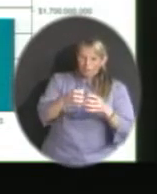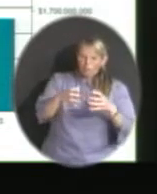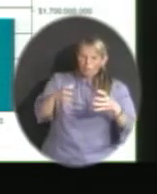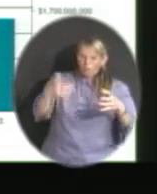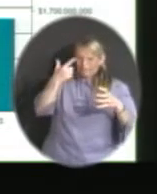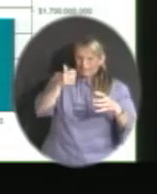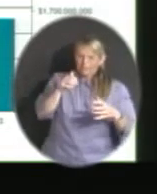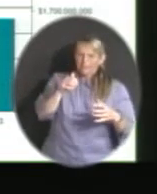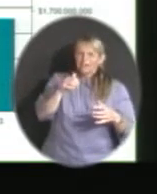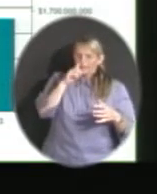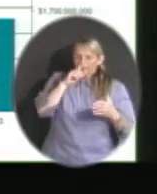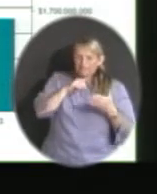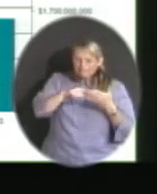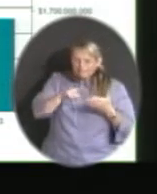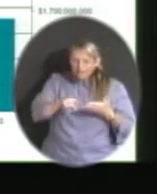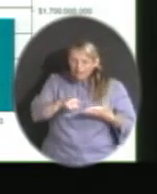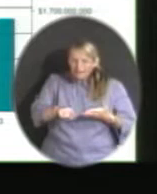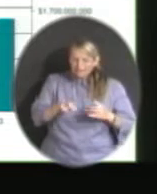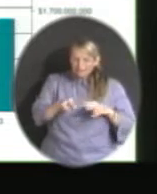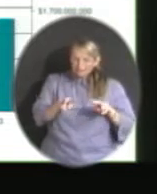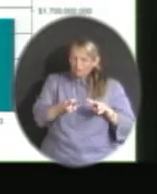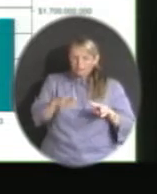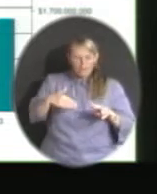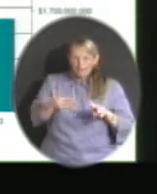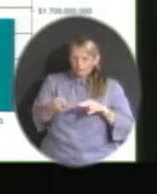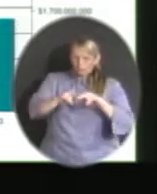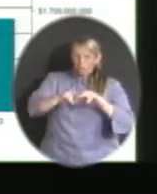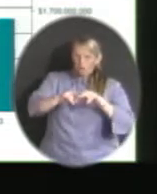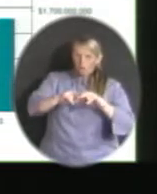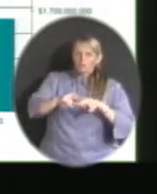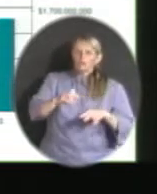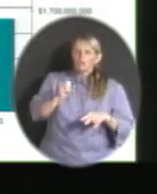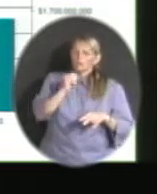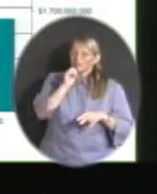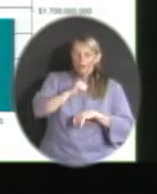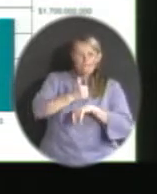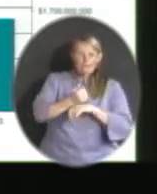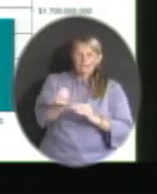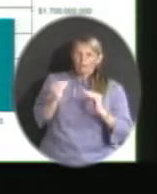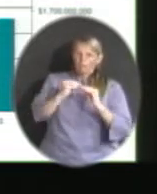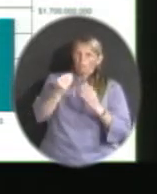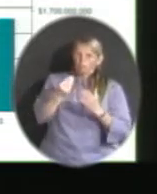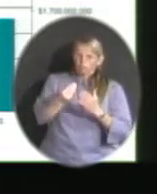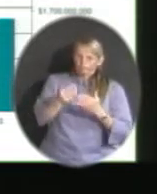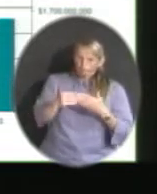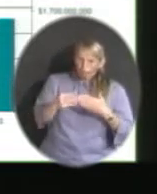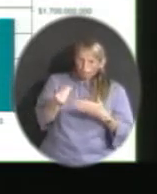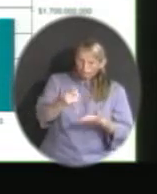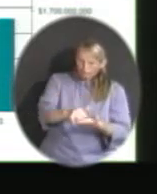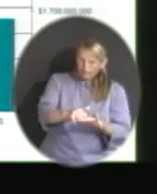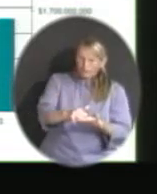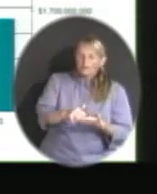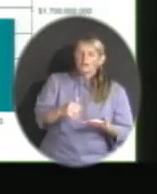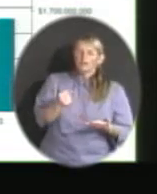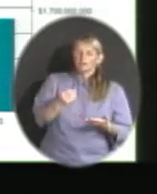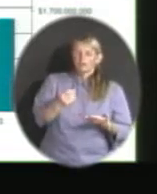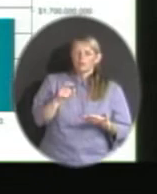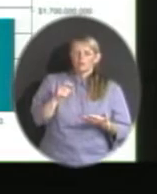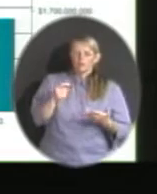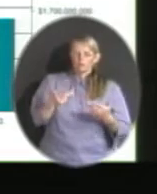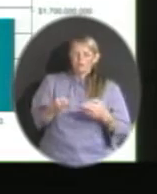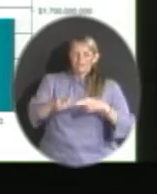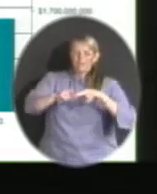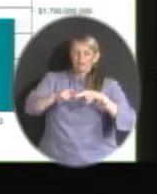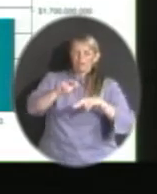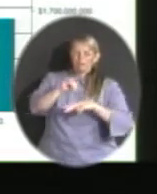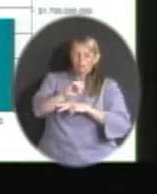so it's not generating more dollars for the same rate on the assessed valuation. When it drops, you got to increase the rate just to get the same